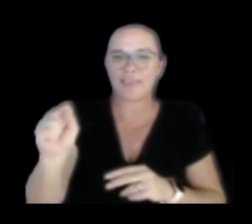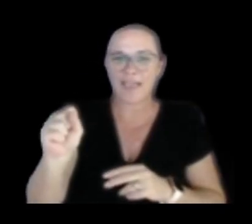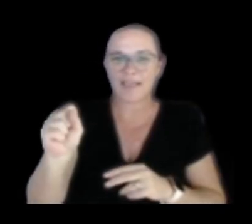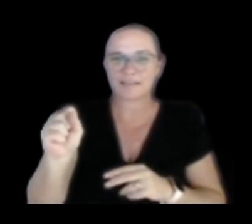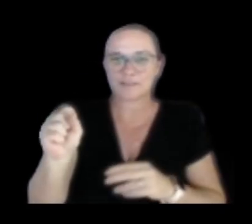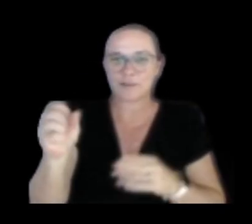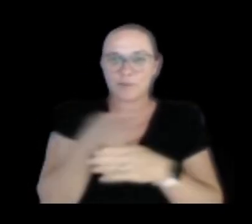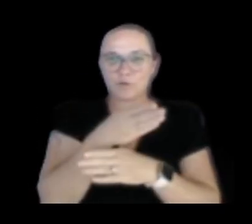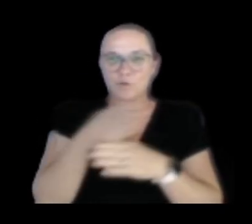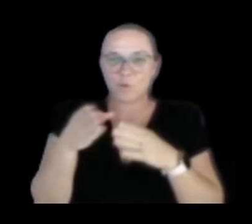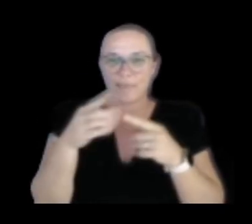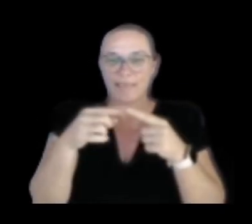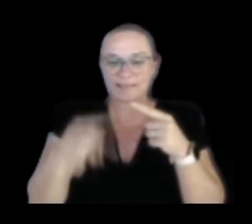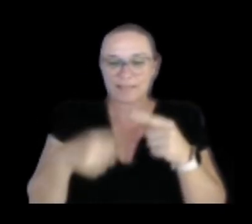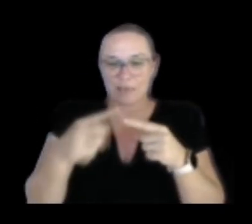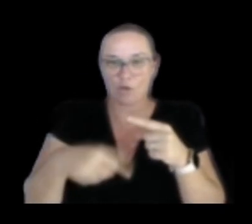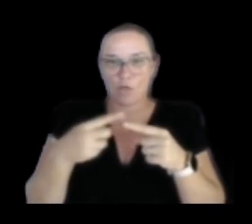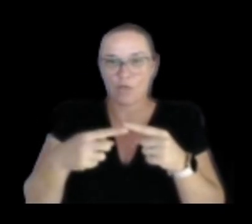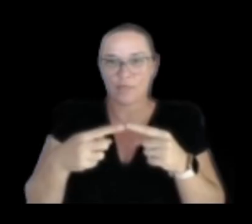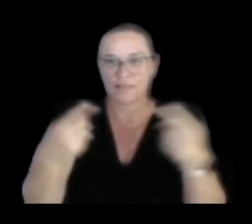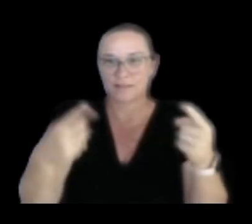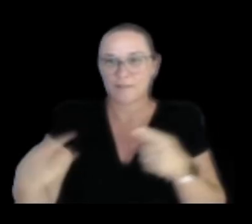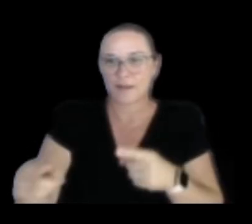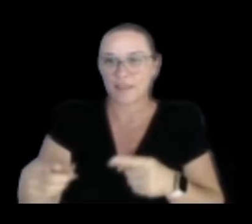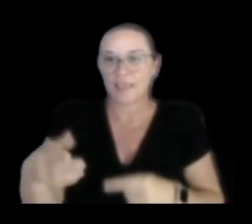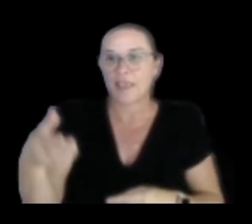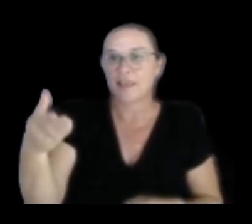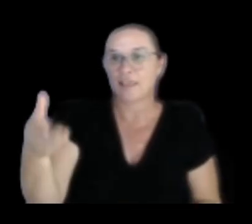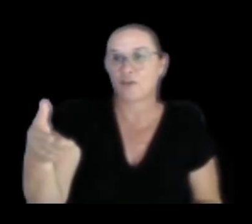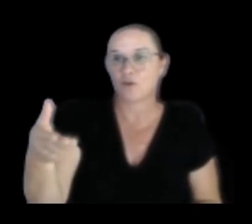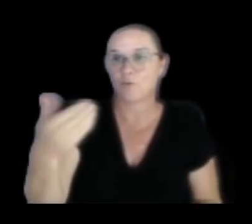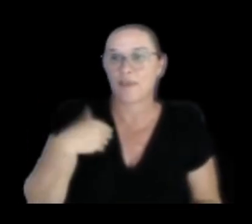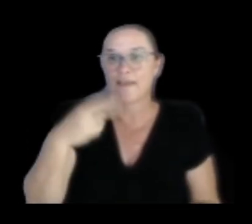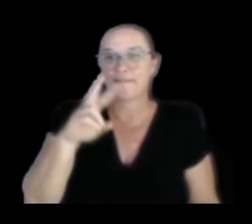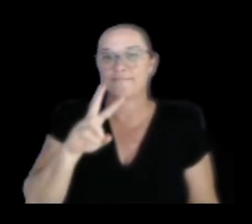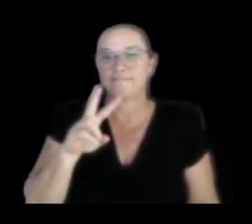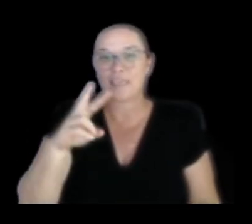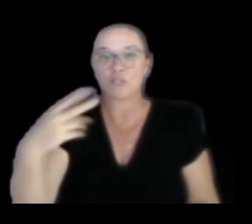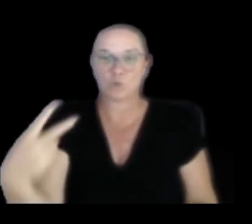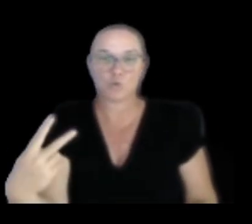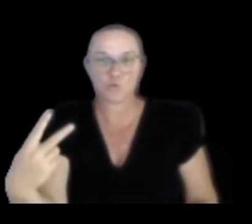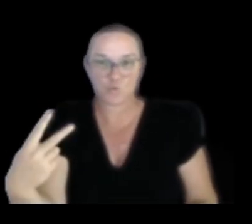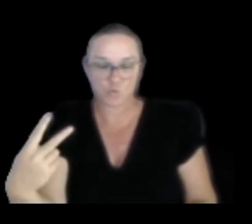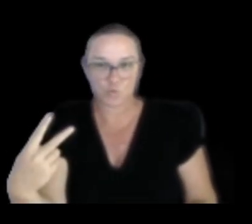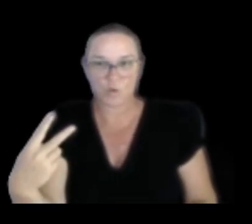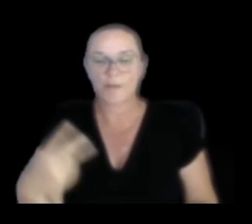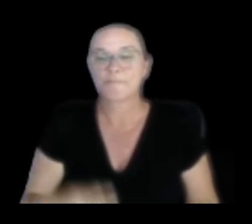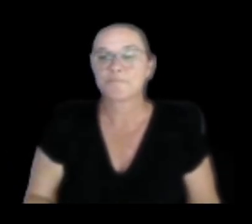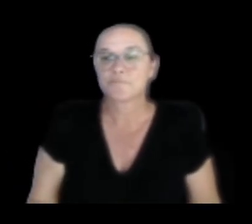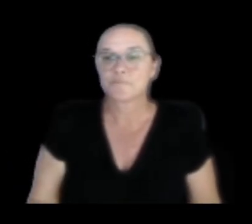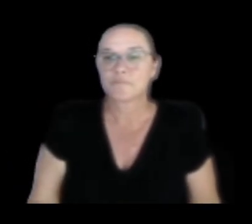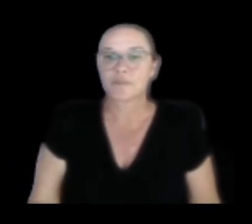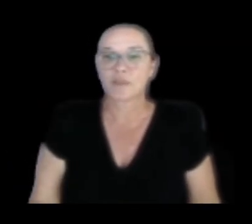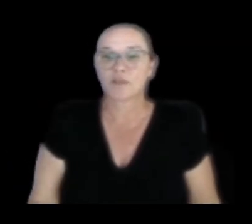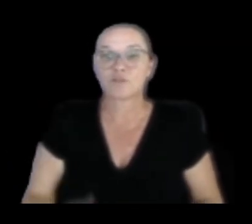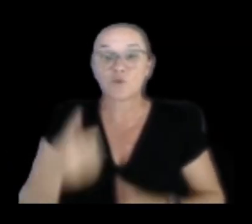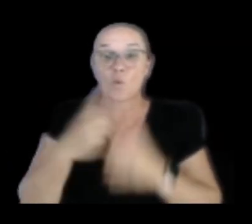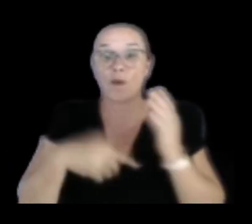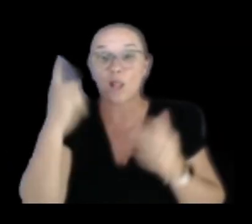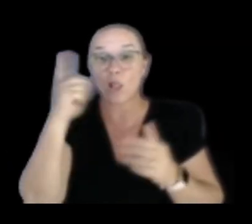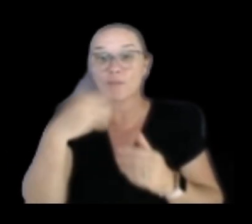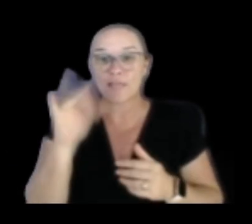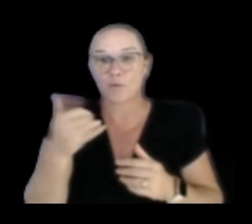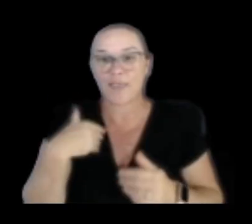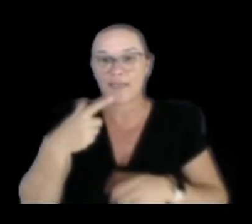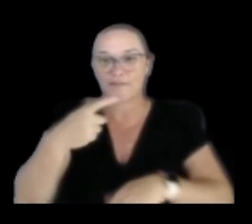of rising and fall. And similarly, here we have the V2. So to show you what this has looked like, we have a